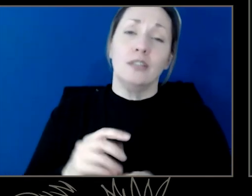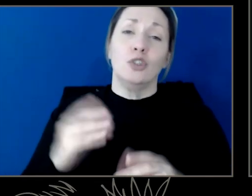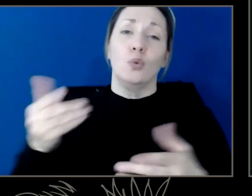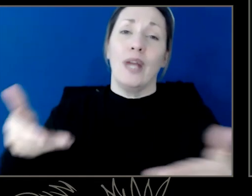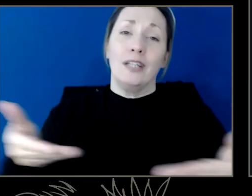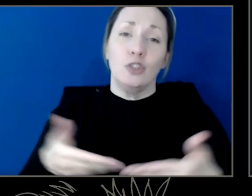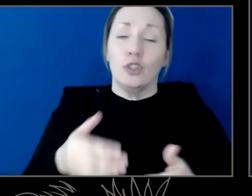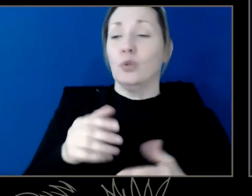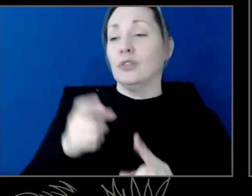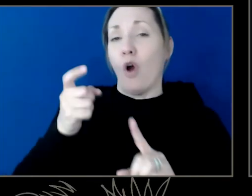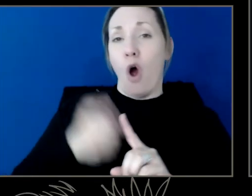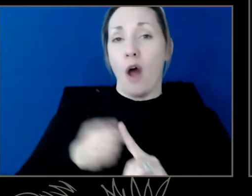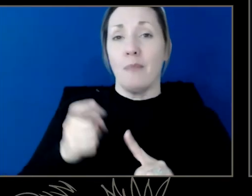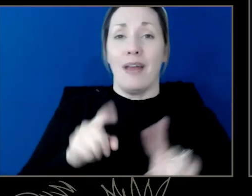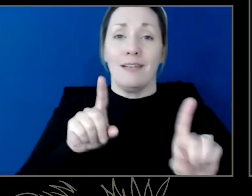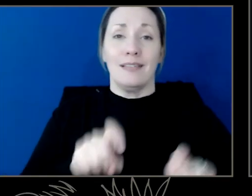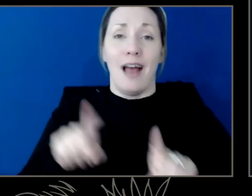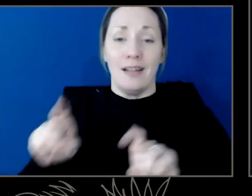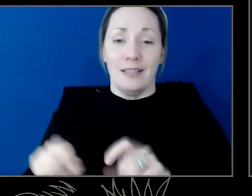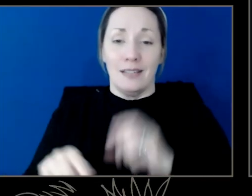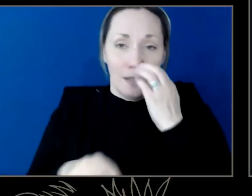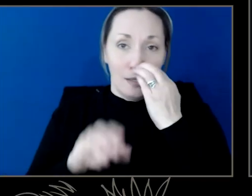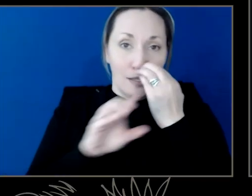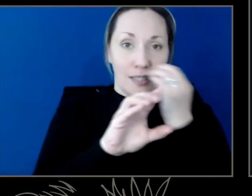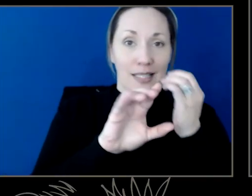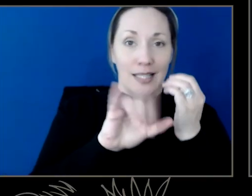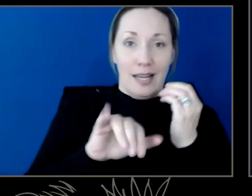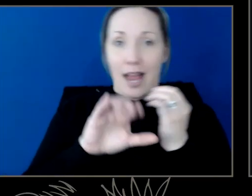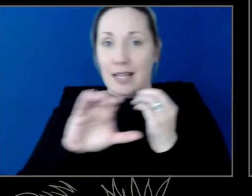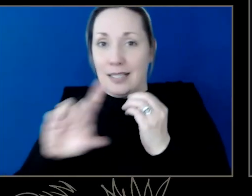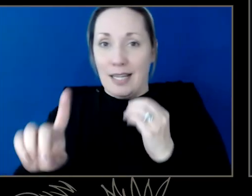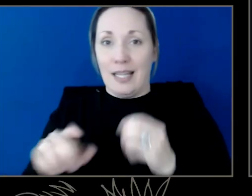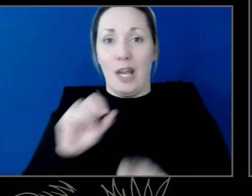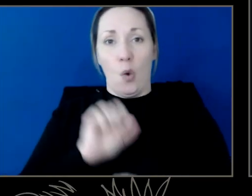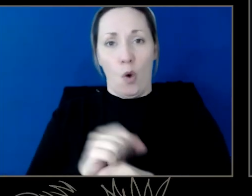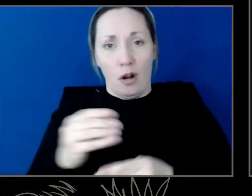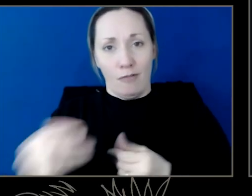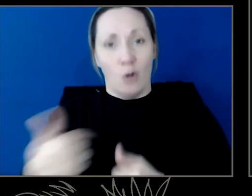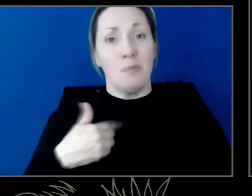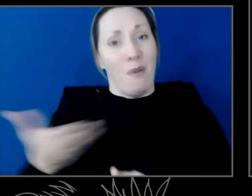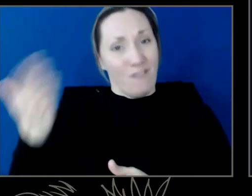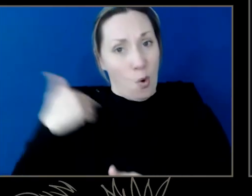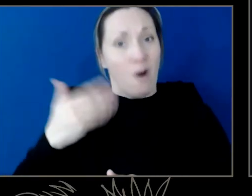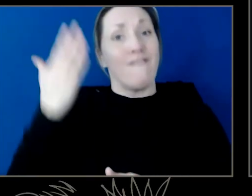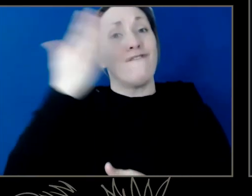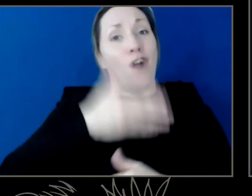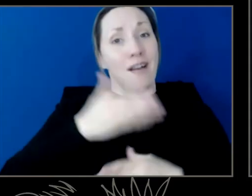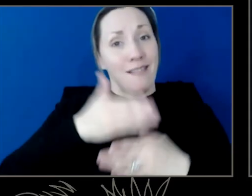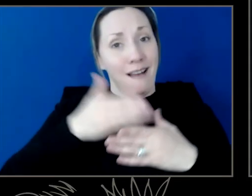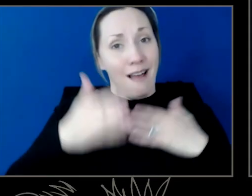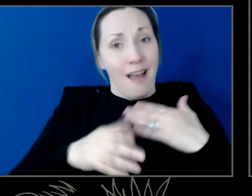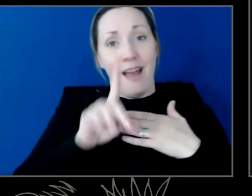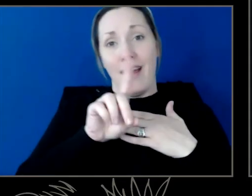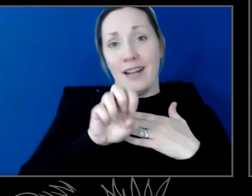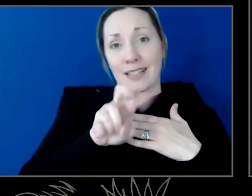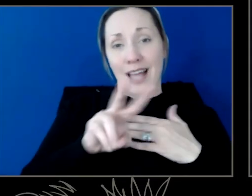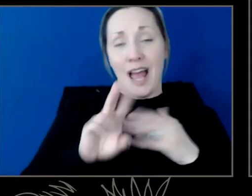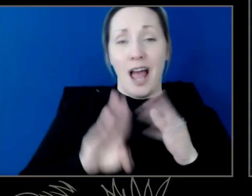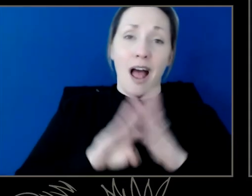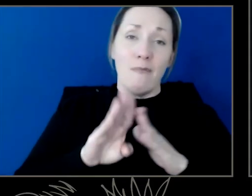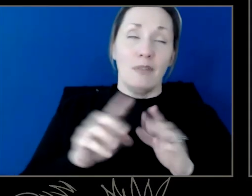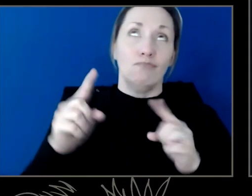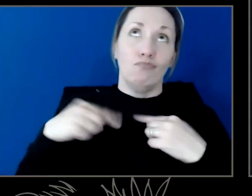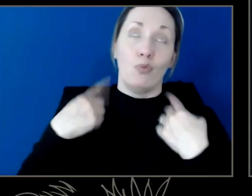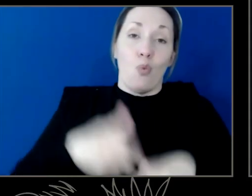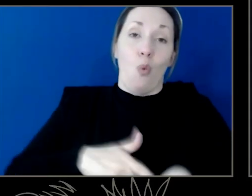in CI/CD workflows. I was very strictly a front-end dev for a long time, and then I became